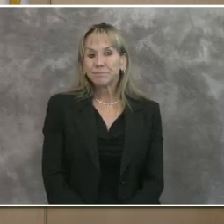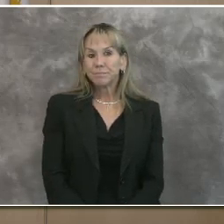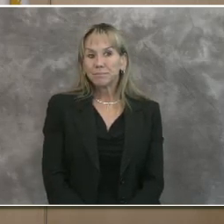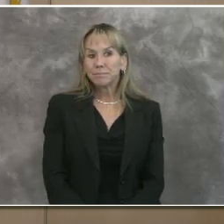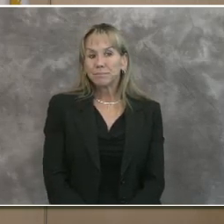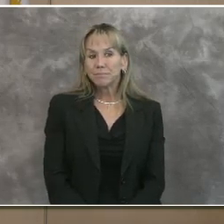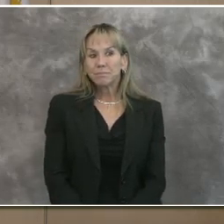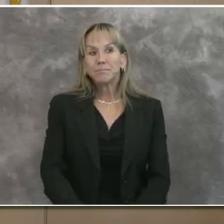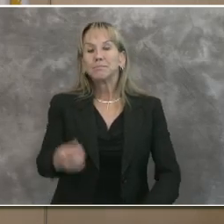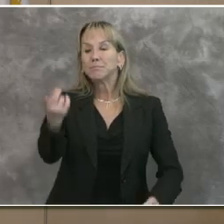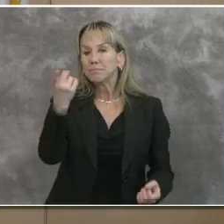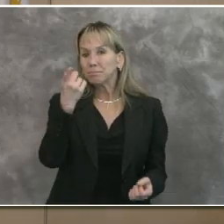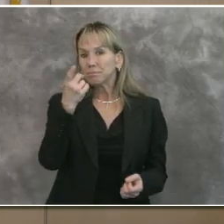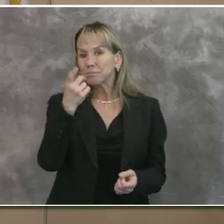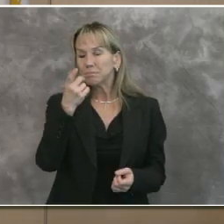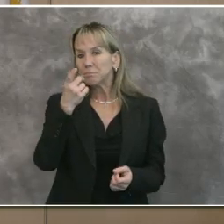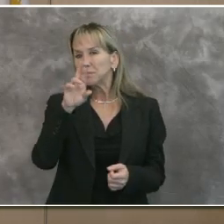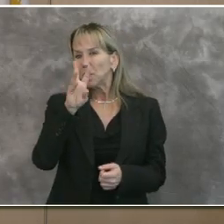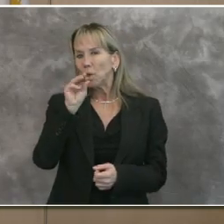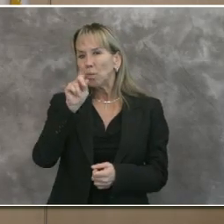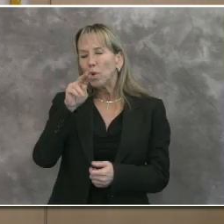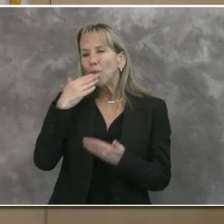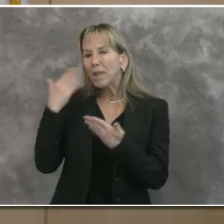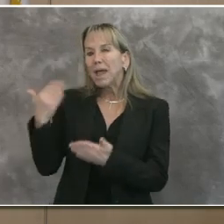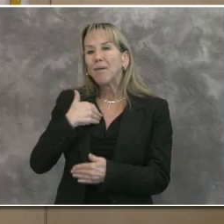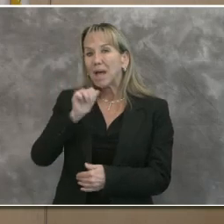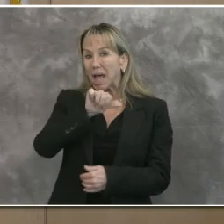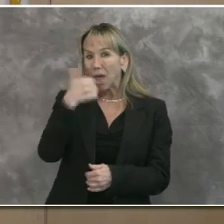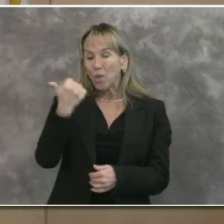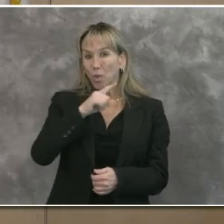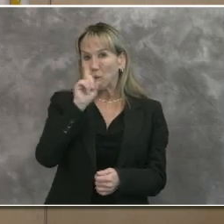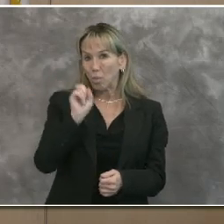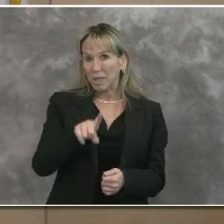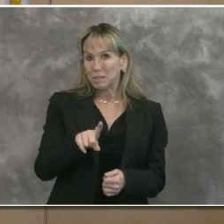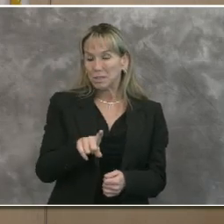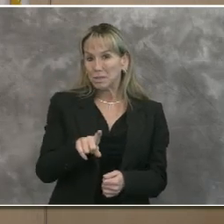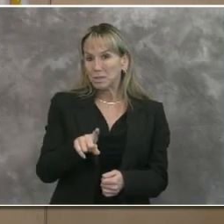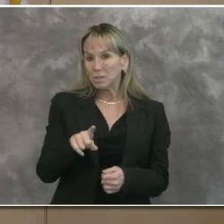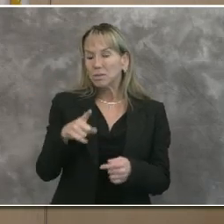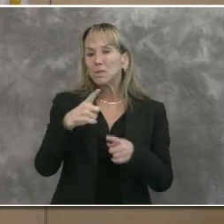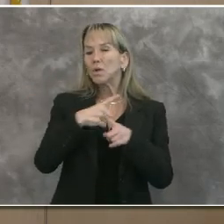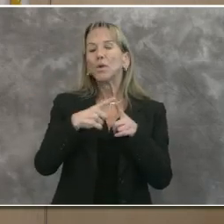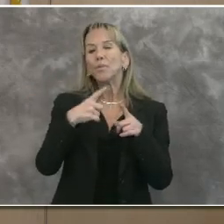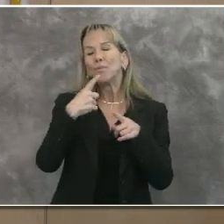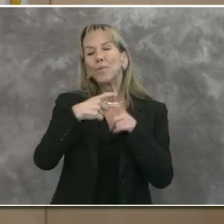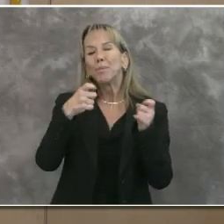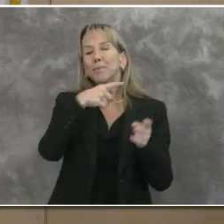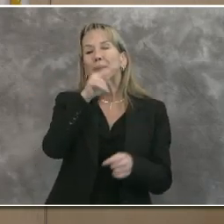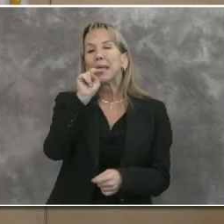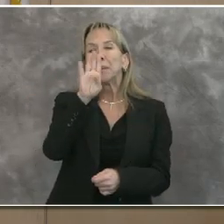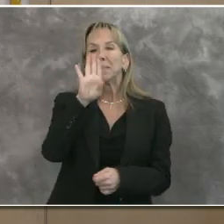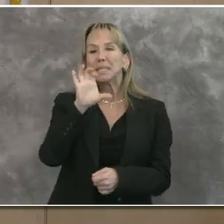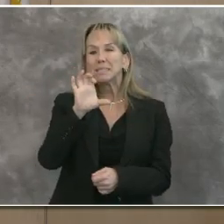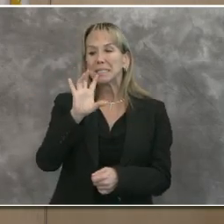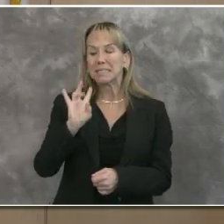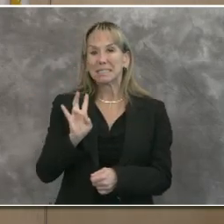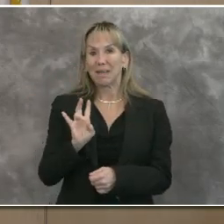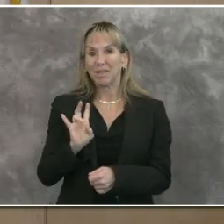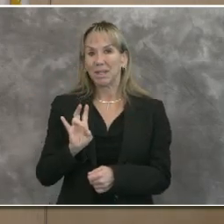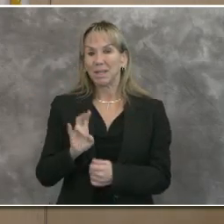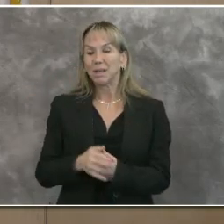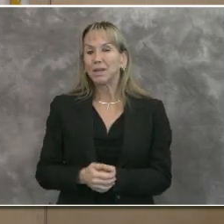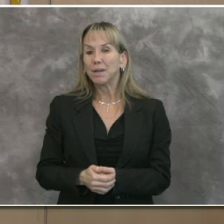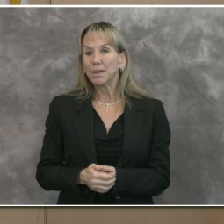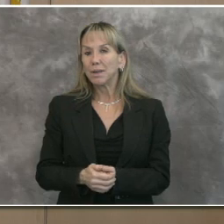Okay, Dr. Wooten, thank you so much. We have a question from Bridget Naso at NBC7. Given